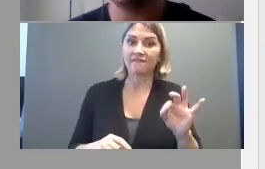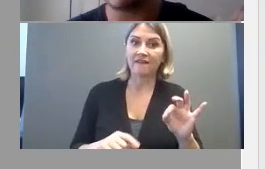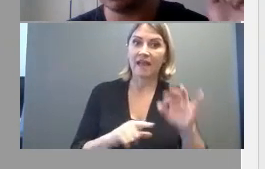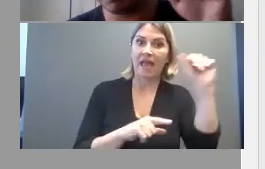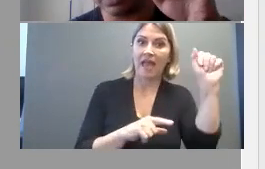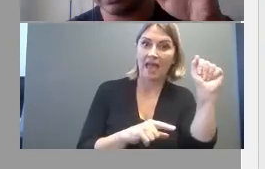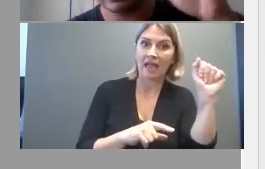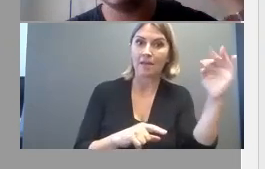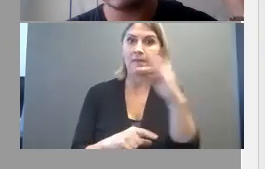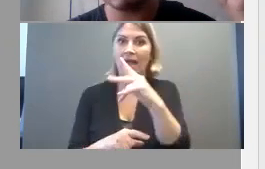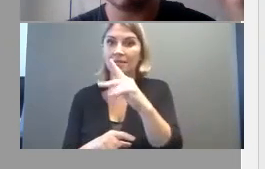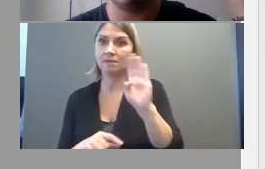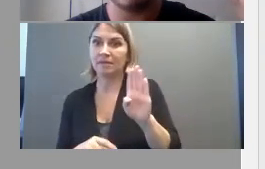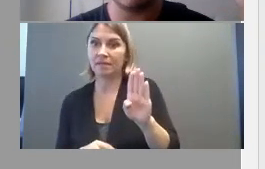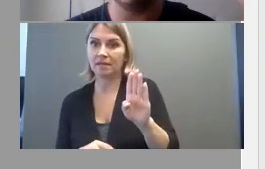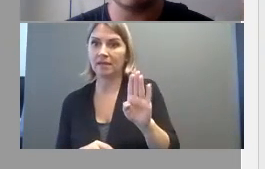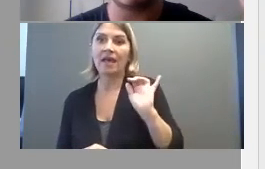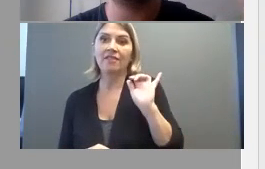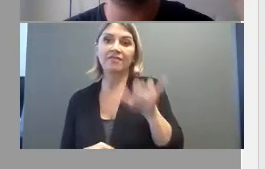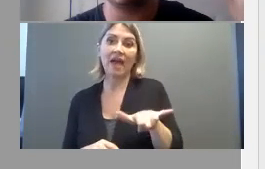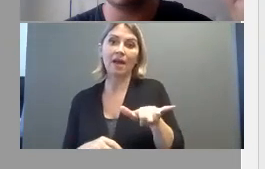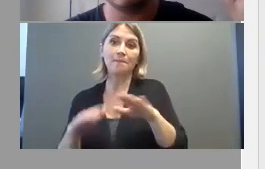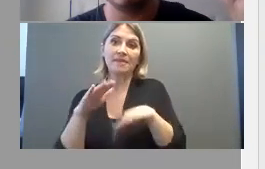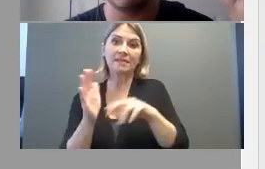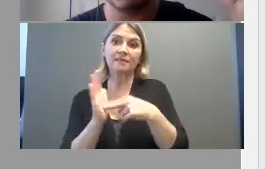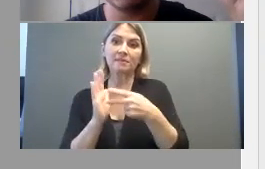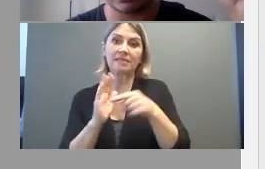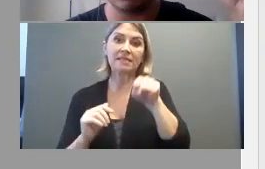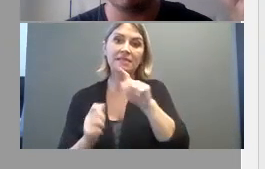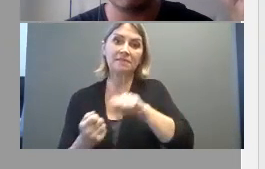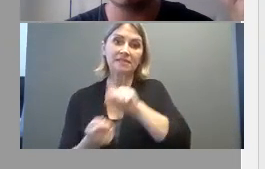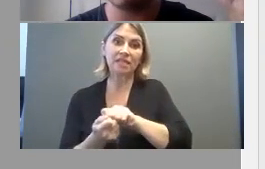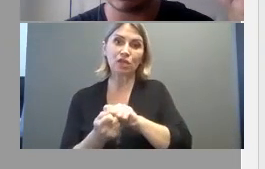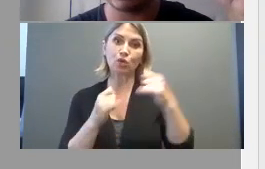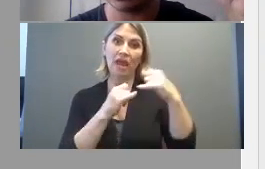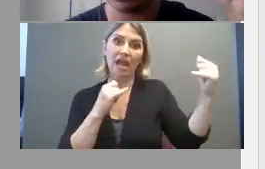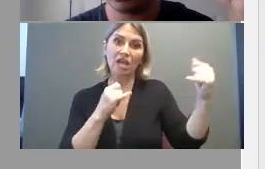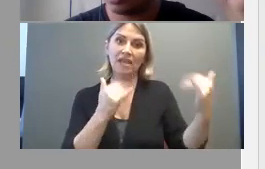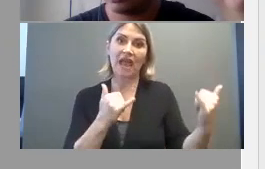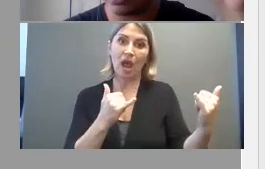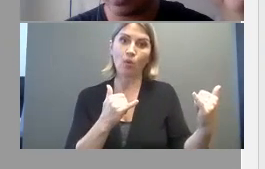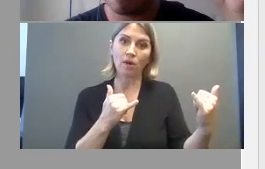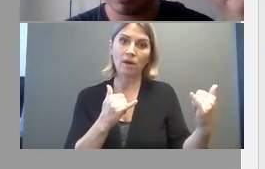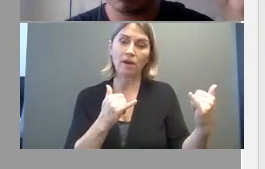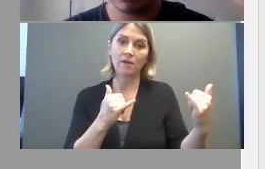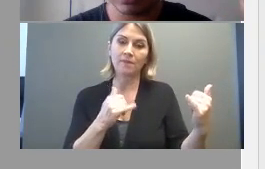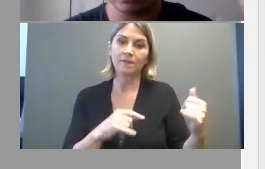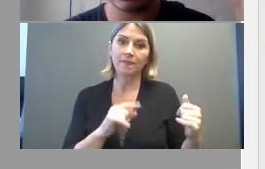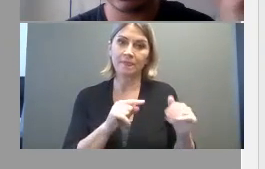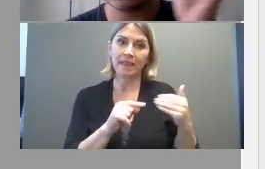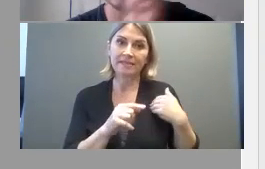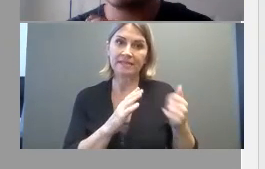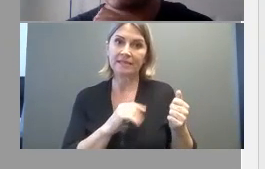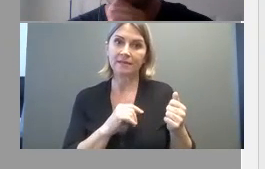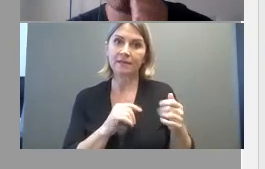then we get to back to B. And that basically means that this particular edge now becomes a back edge, right? Because there